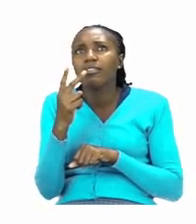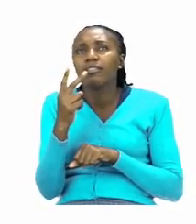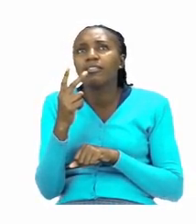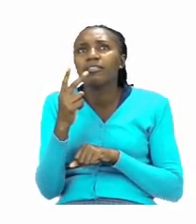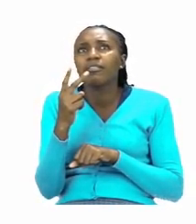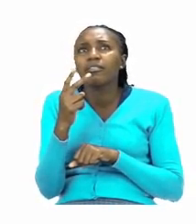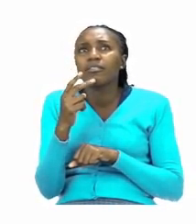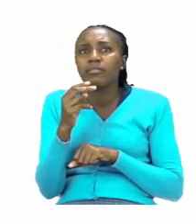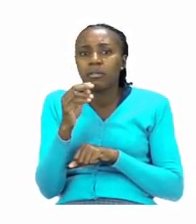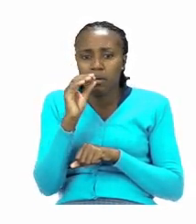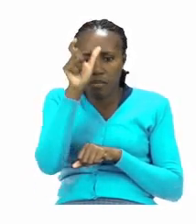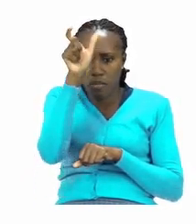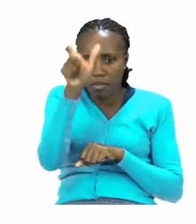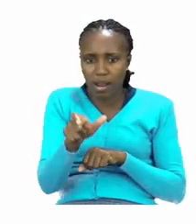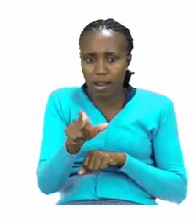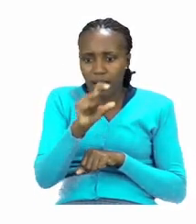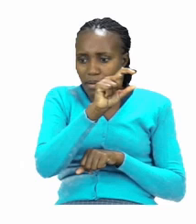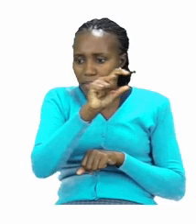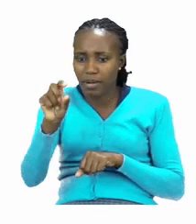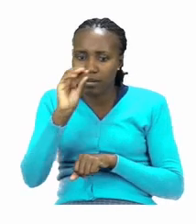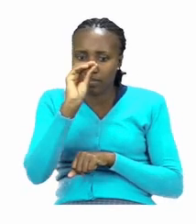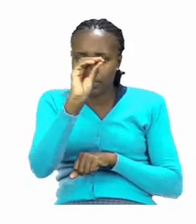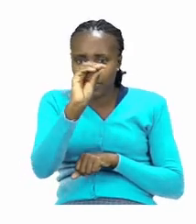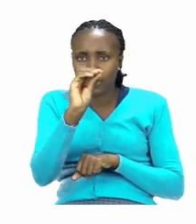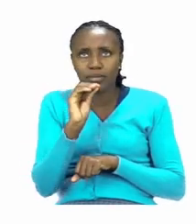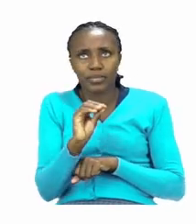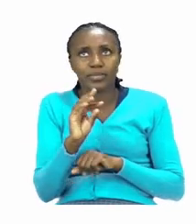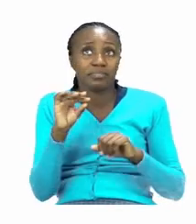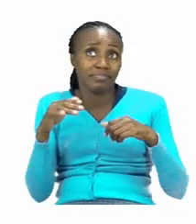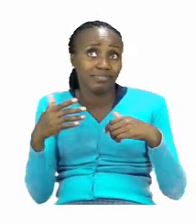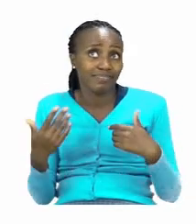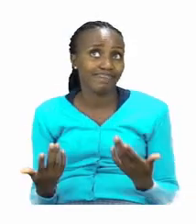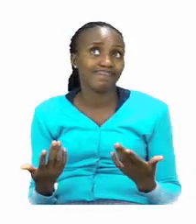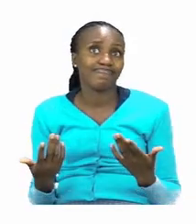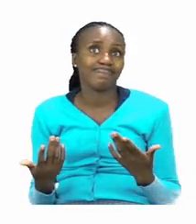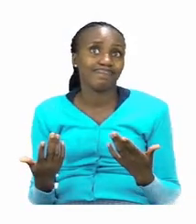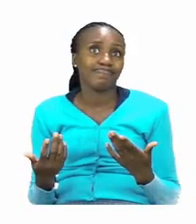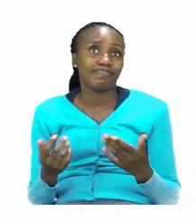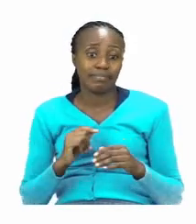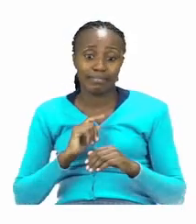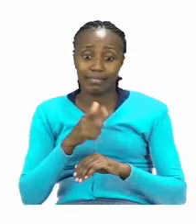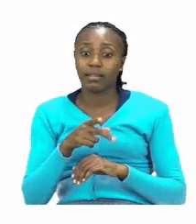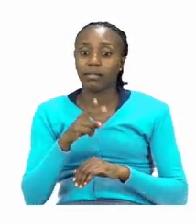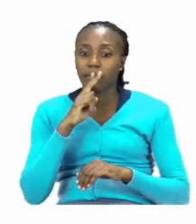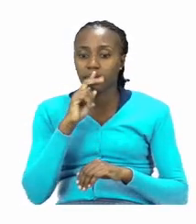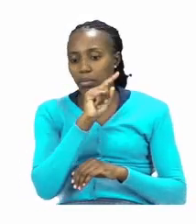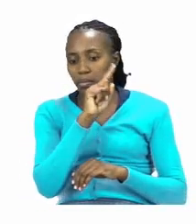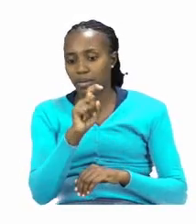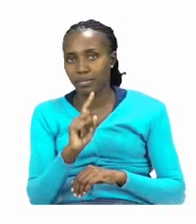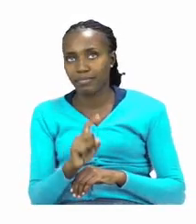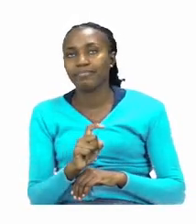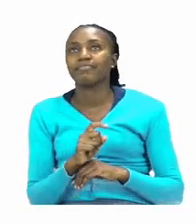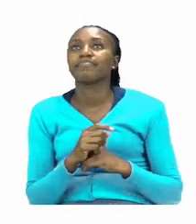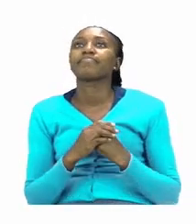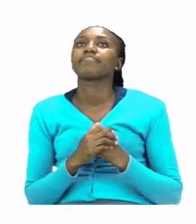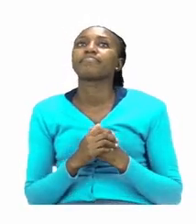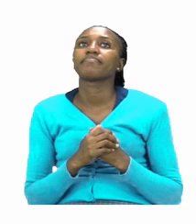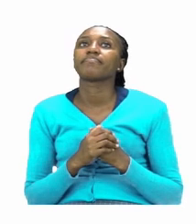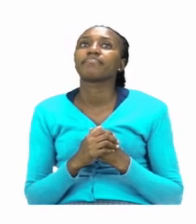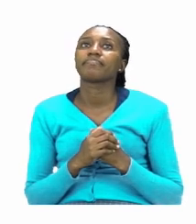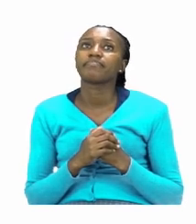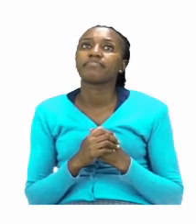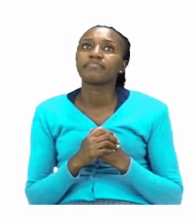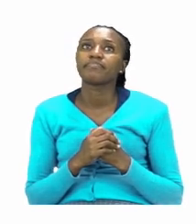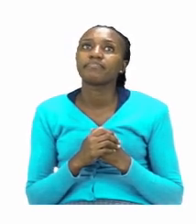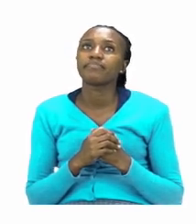the bar graph. And then after that, we need to answer the questions. So, we have been